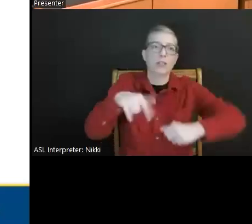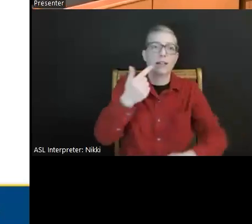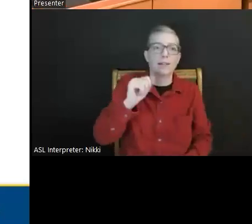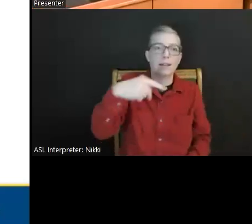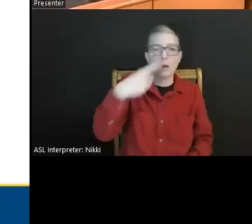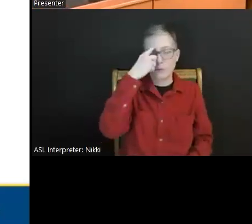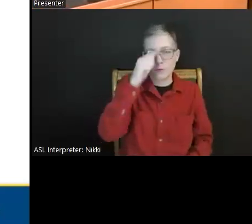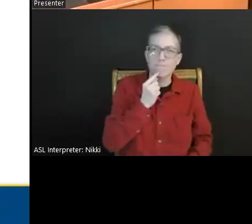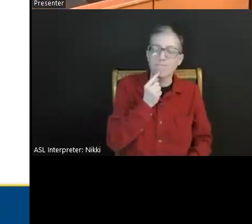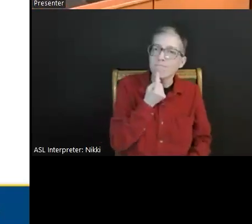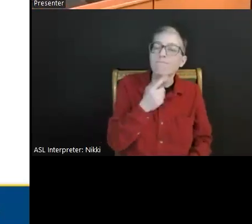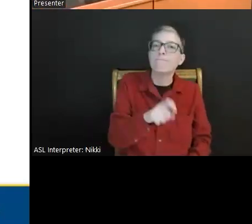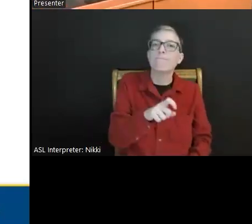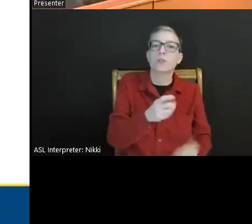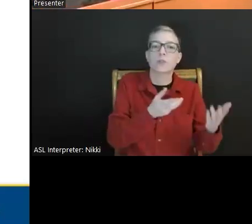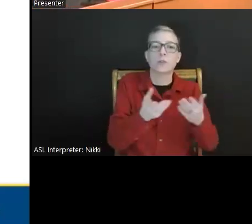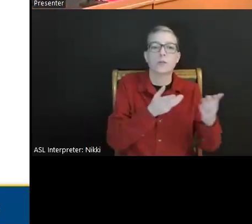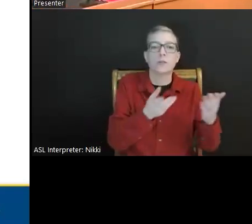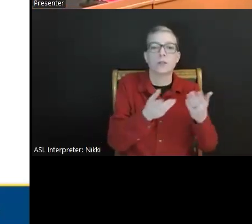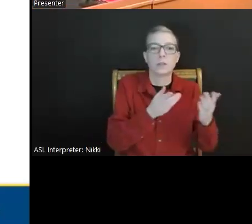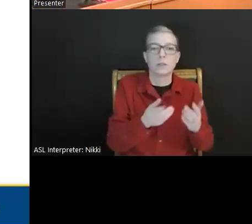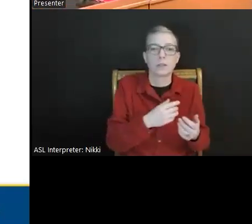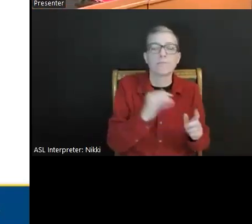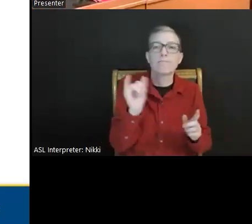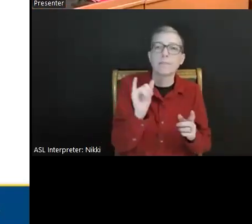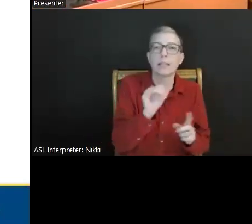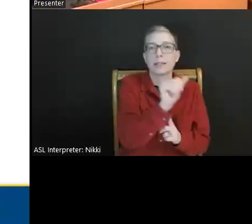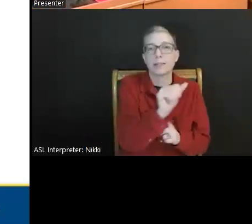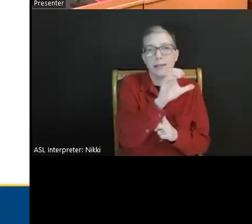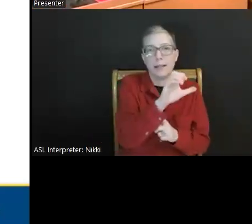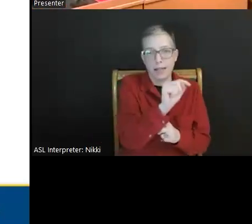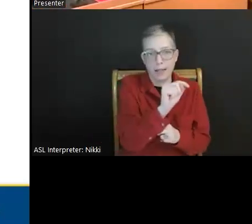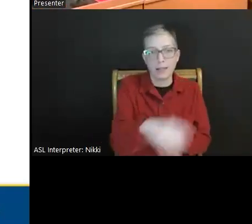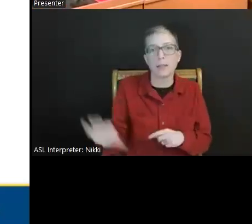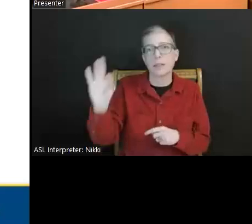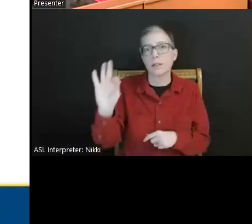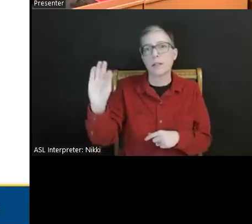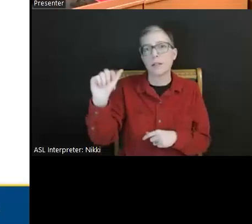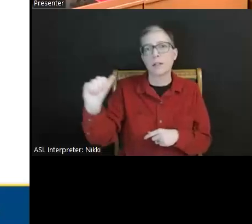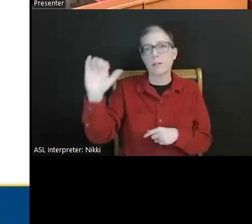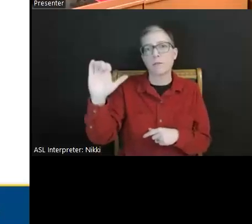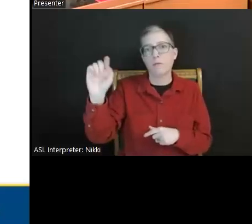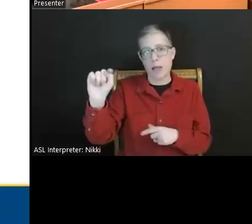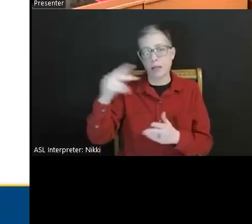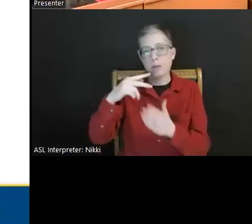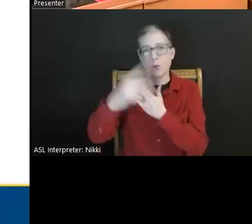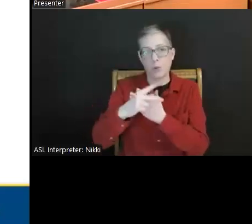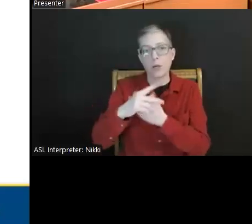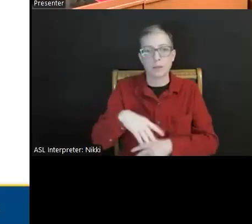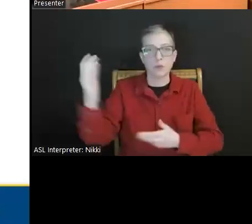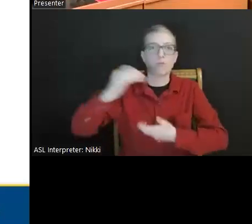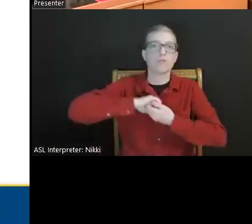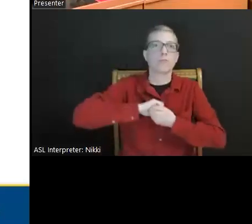FACT programs into our clinic. And this, I believe, if we've even seen in the short term, is showing